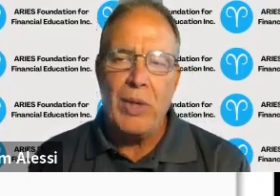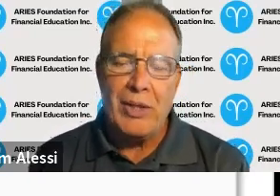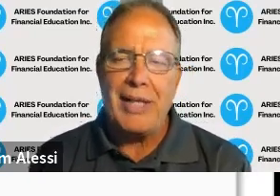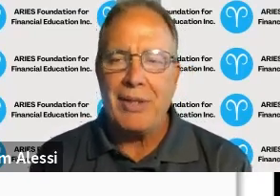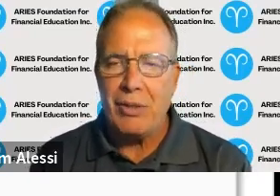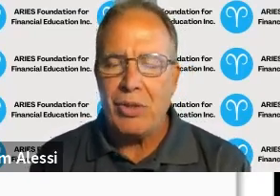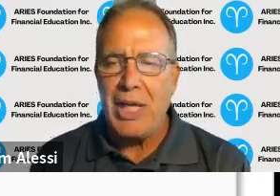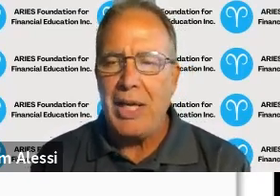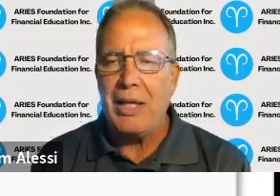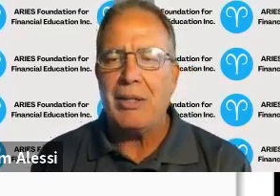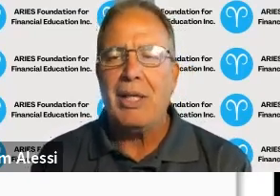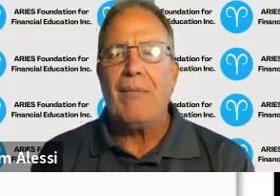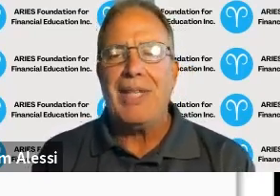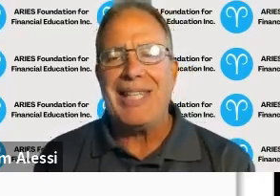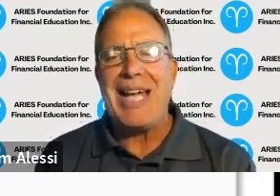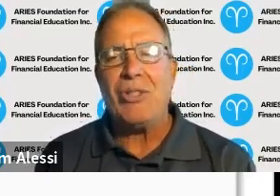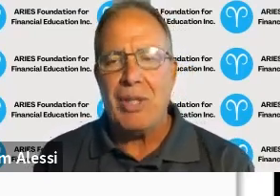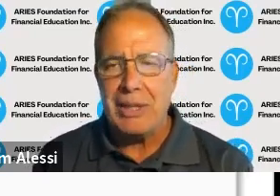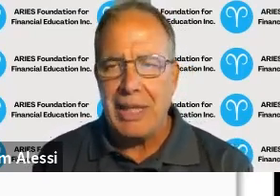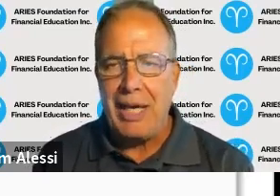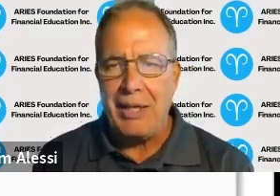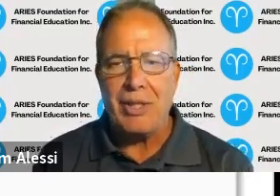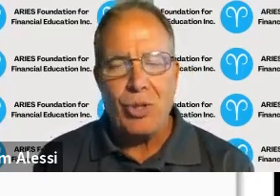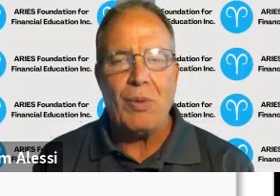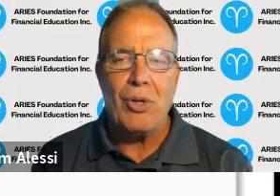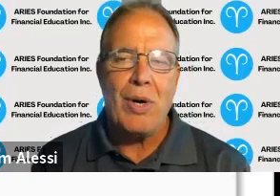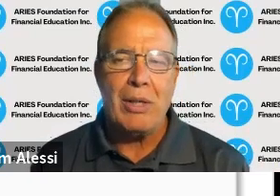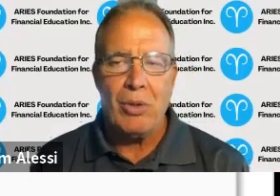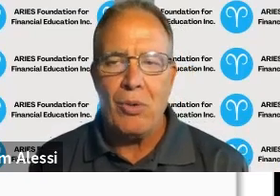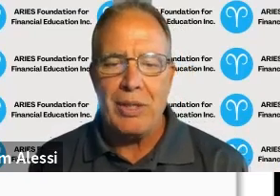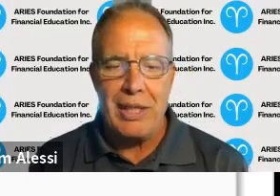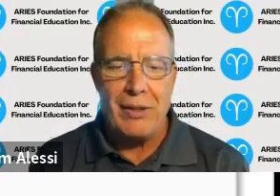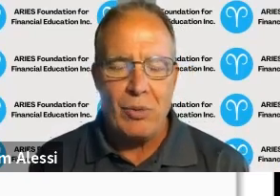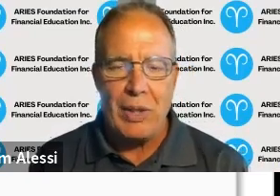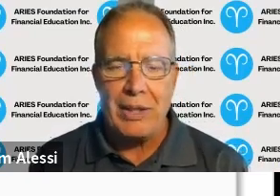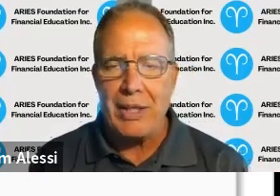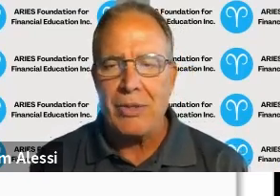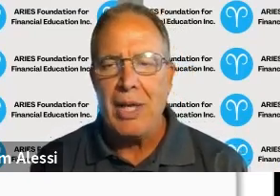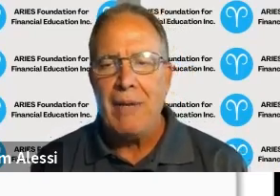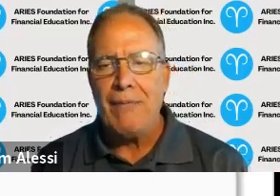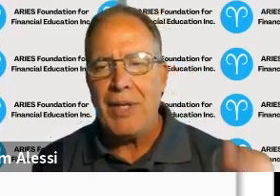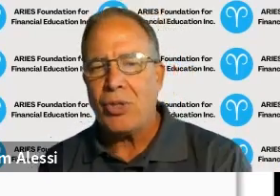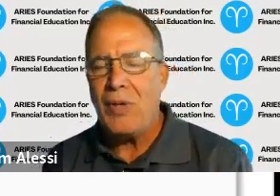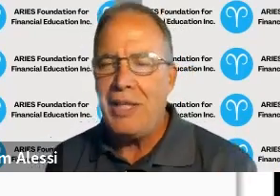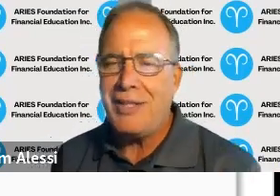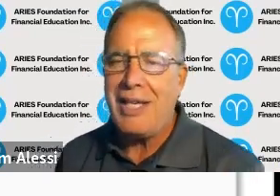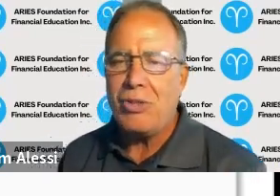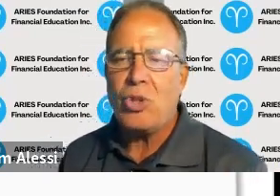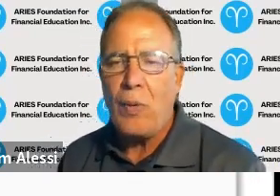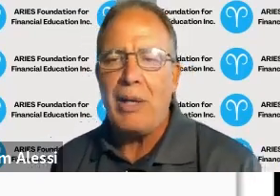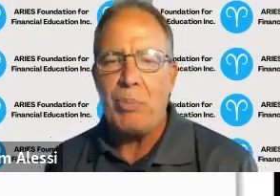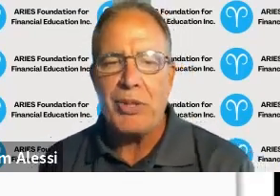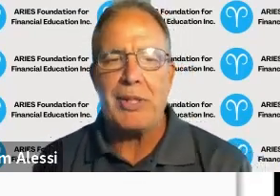know, realize and understand that that's not the case, that you are not alone in dealing with this. You know, the screen